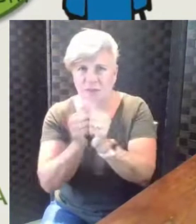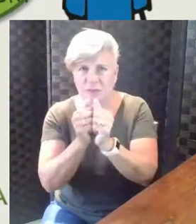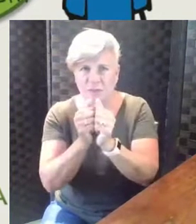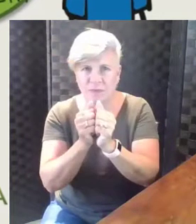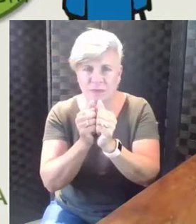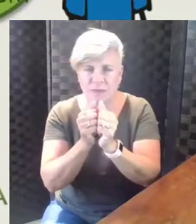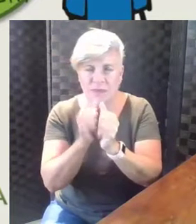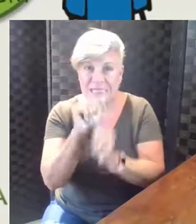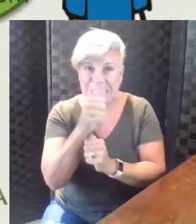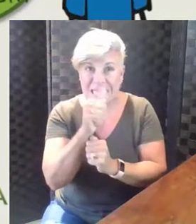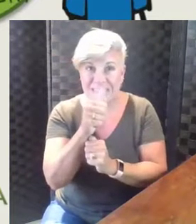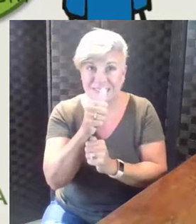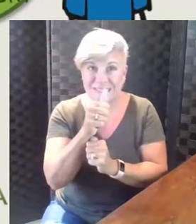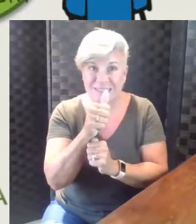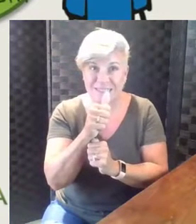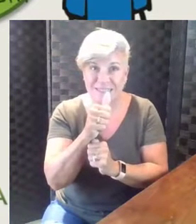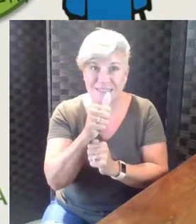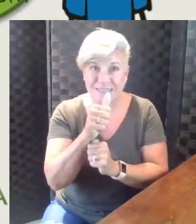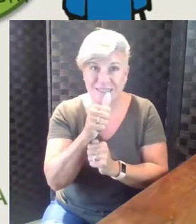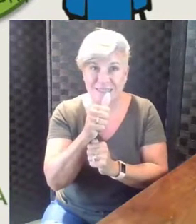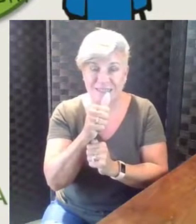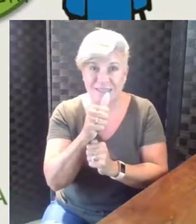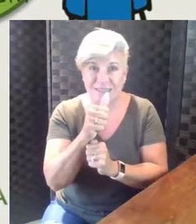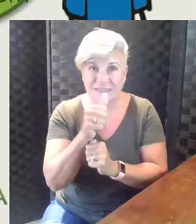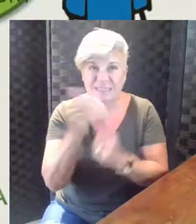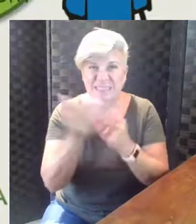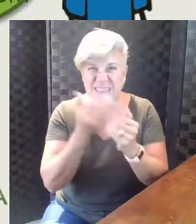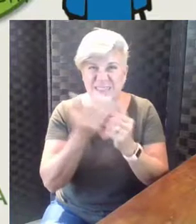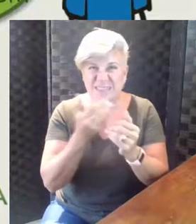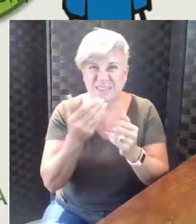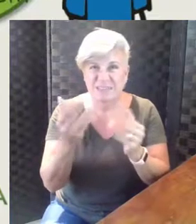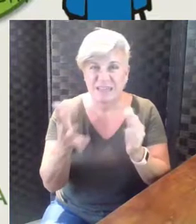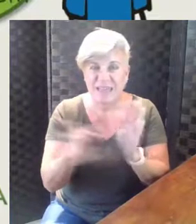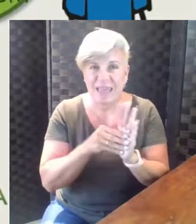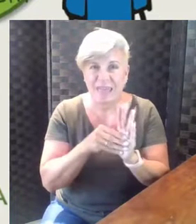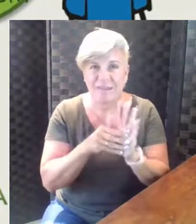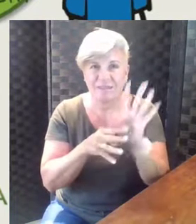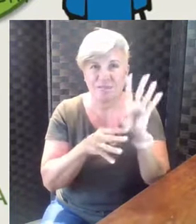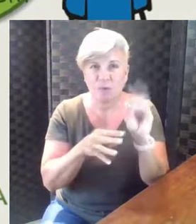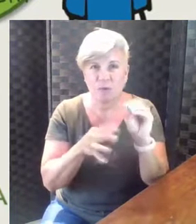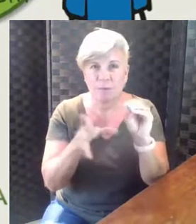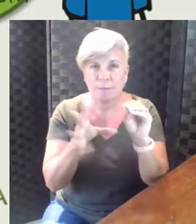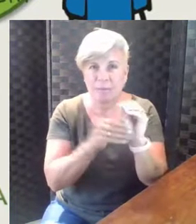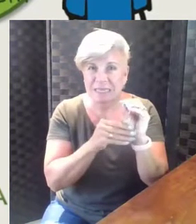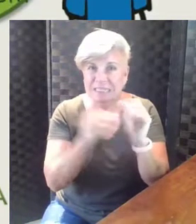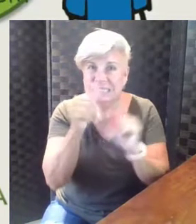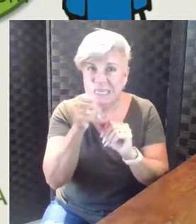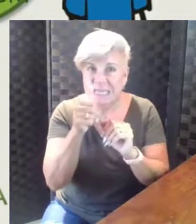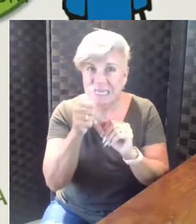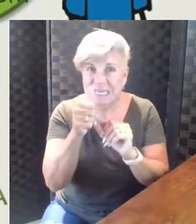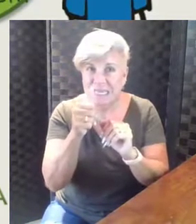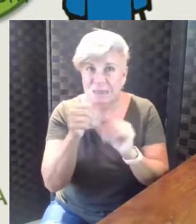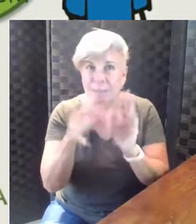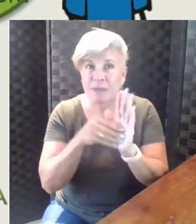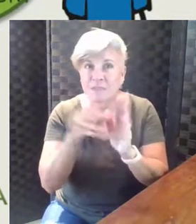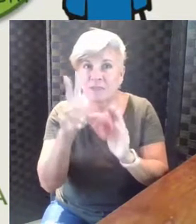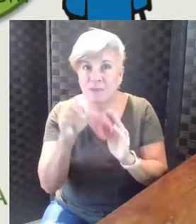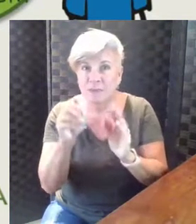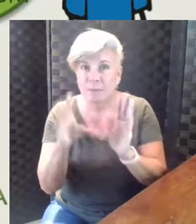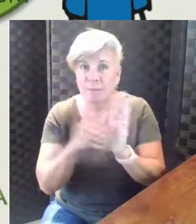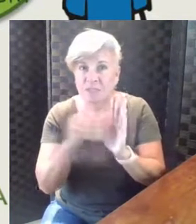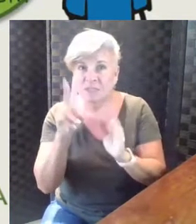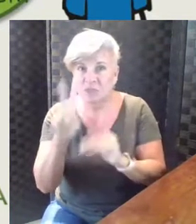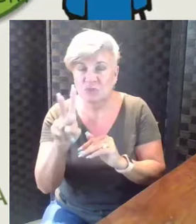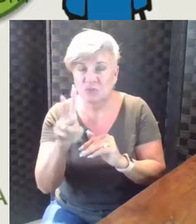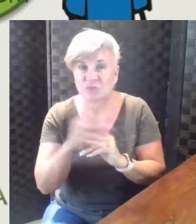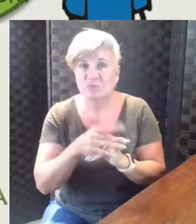together? I get another 10. It's easier to add. 40 plus 10 plus 30 plus